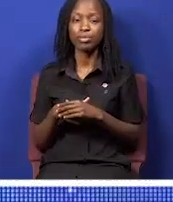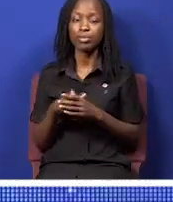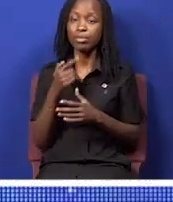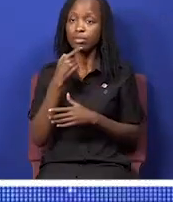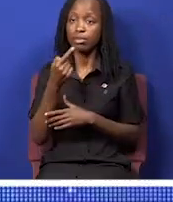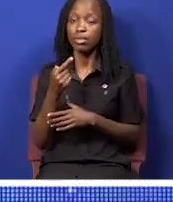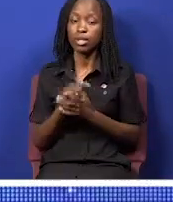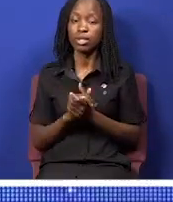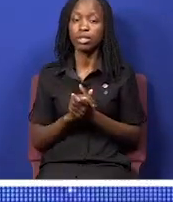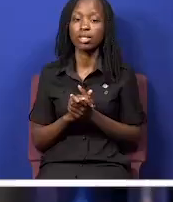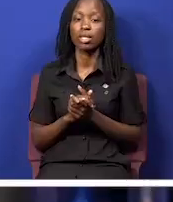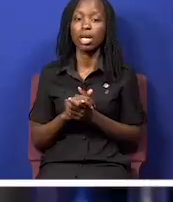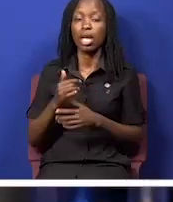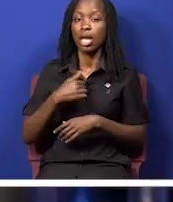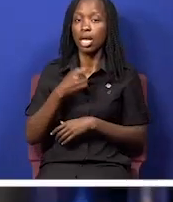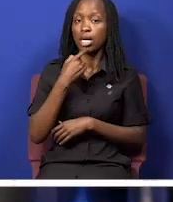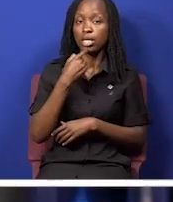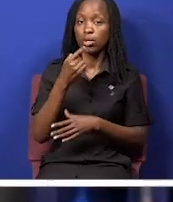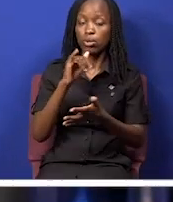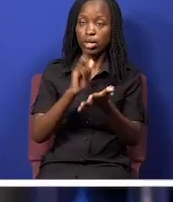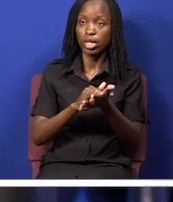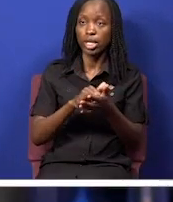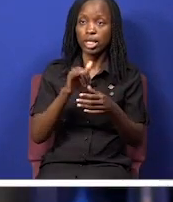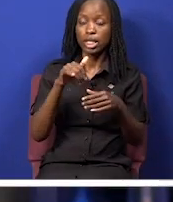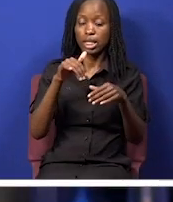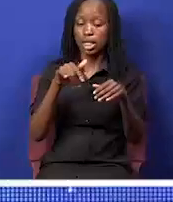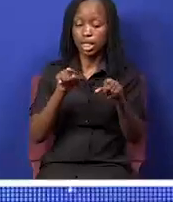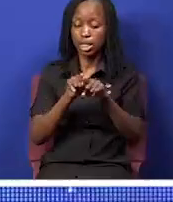Luke chapter 15, verse 7. It says,